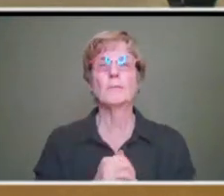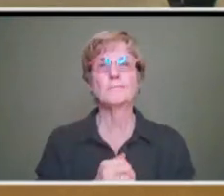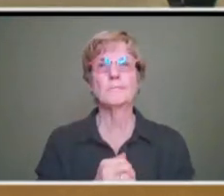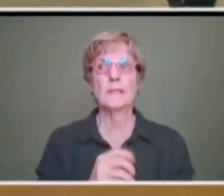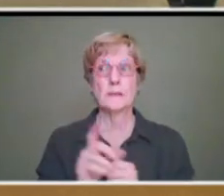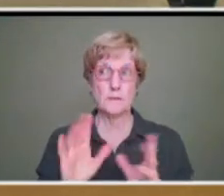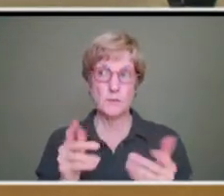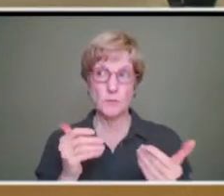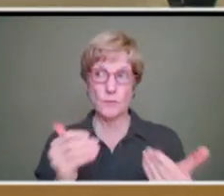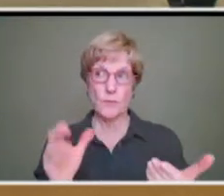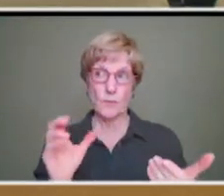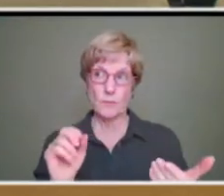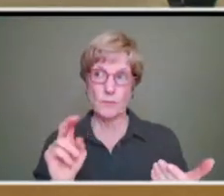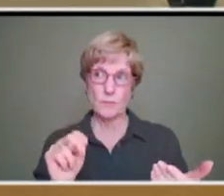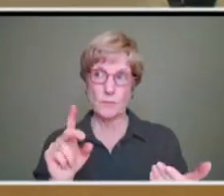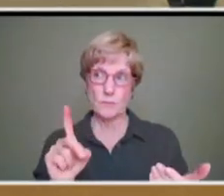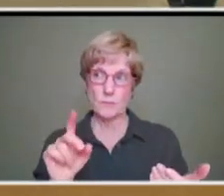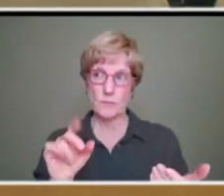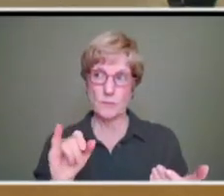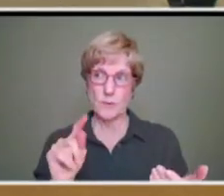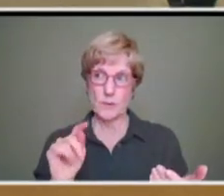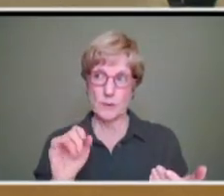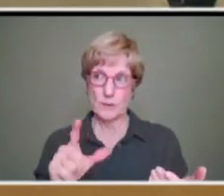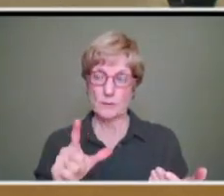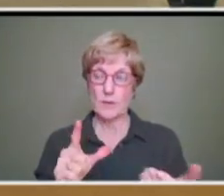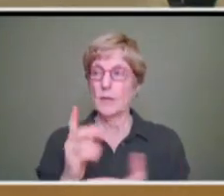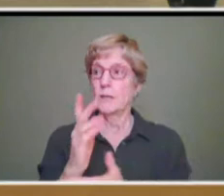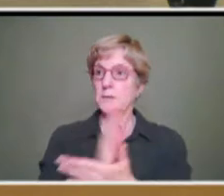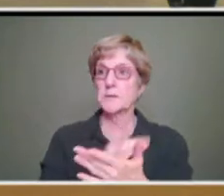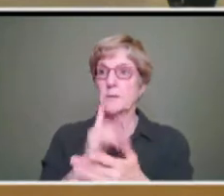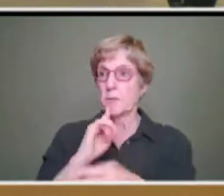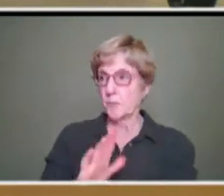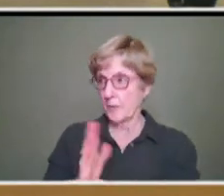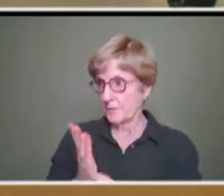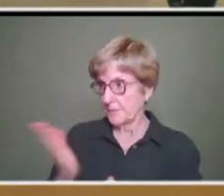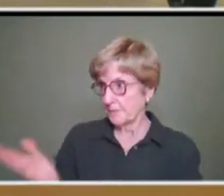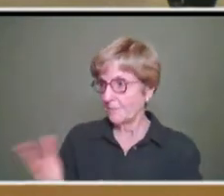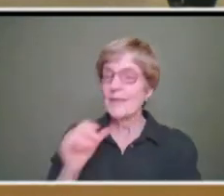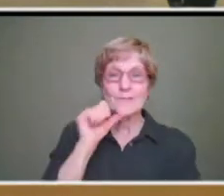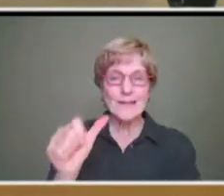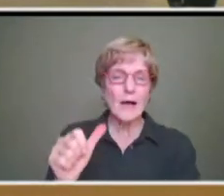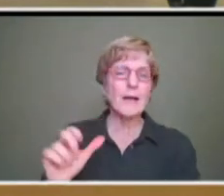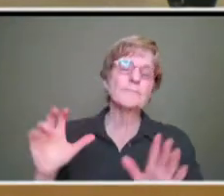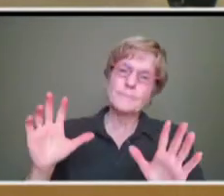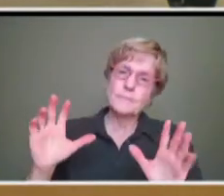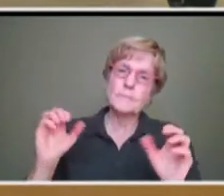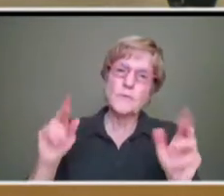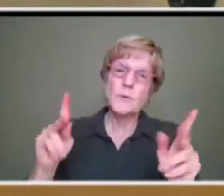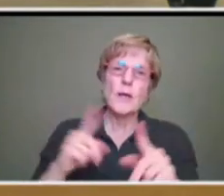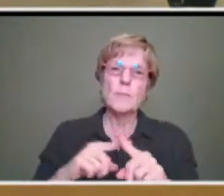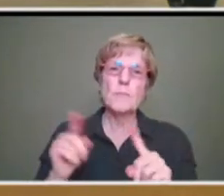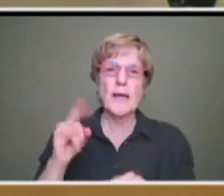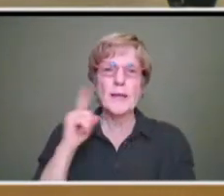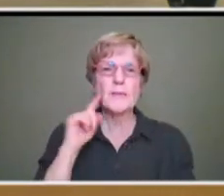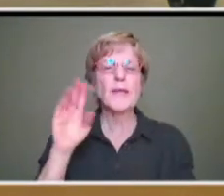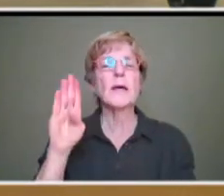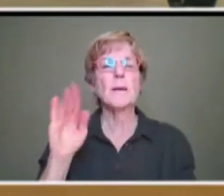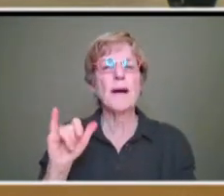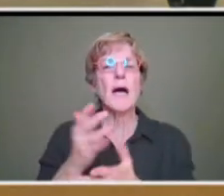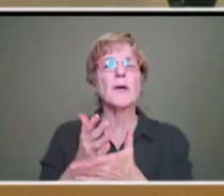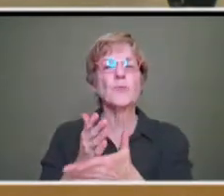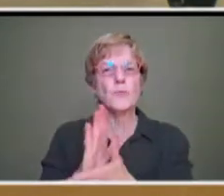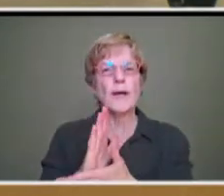in a conditional environment where the neighborhood gets some insurance uh and if not that's okay but I think there would be a buy right development here too